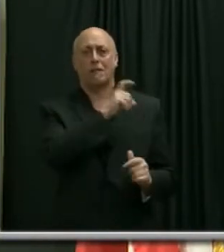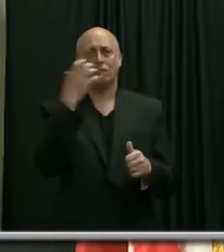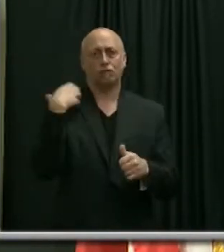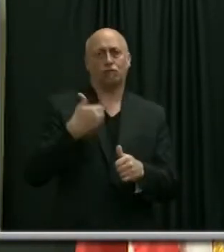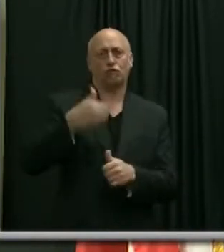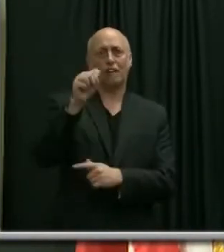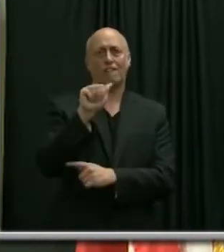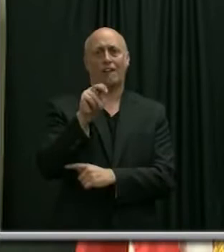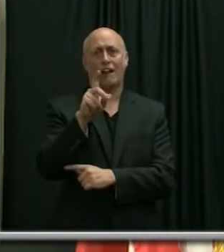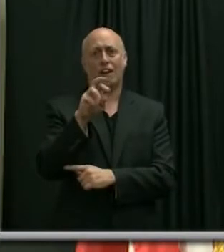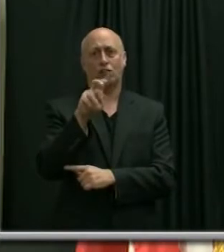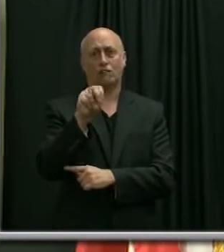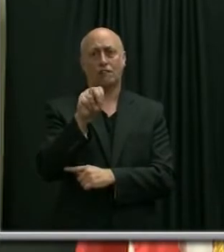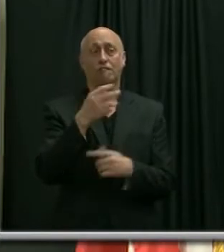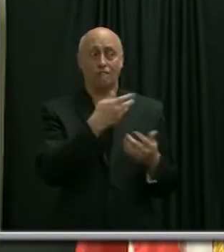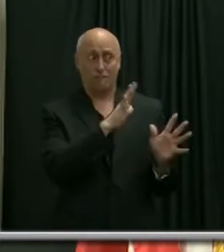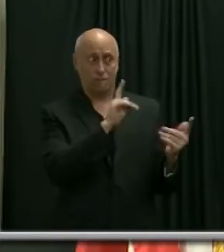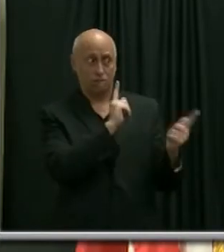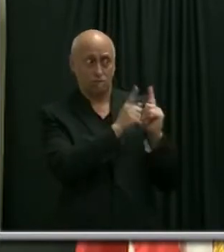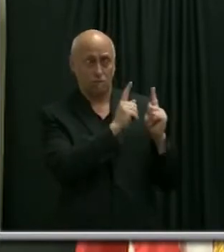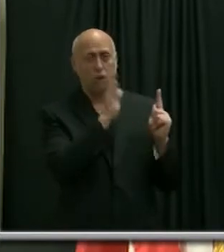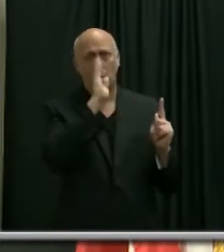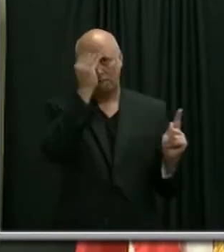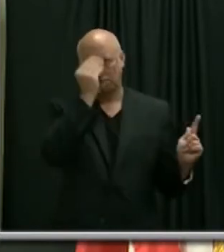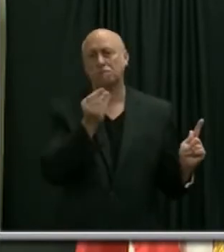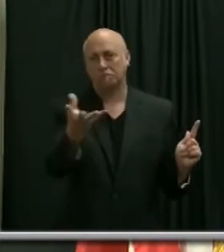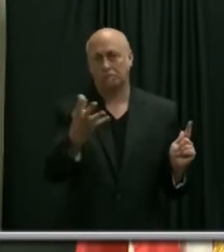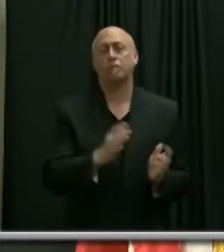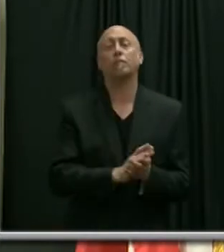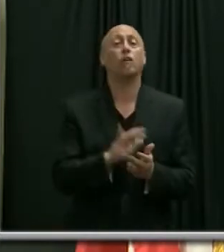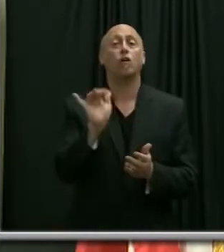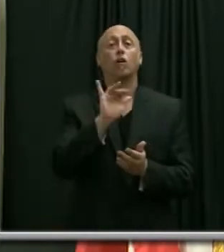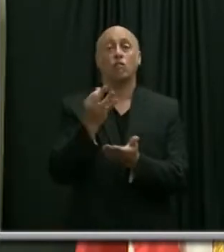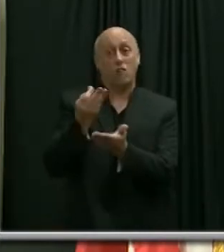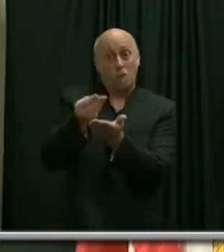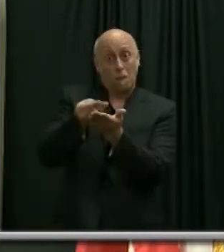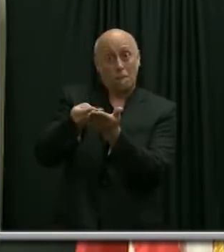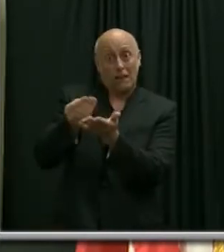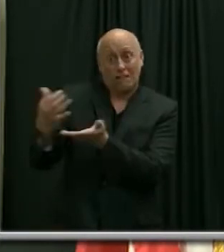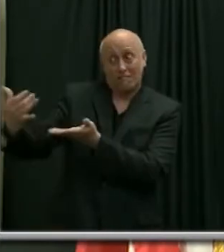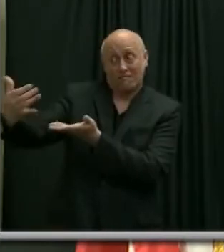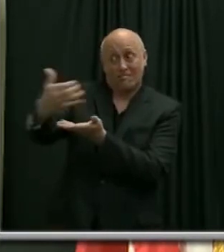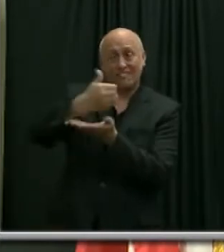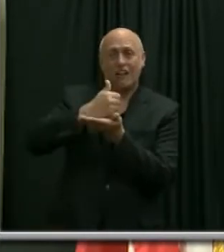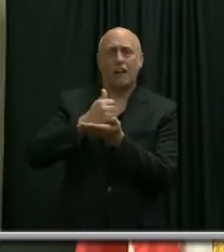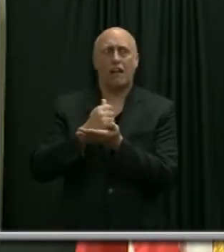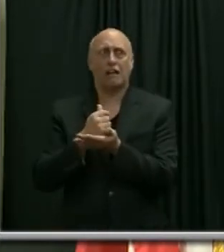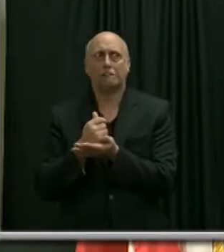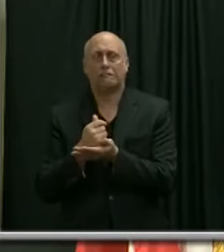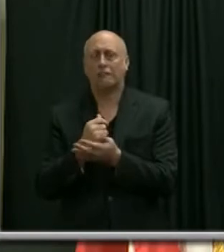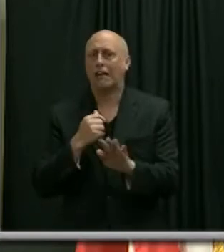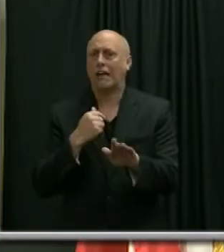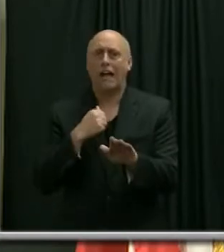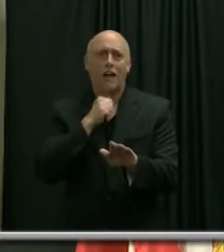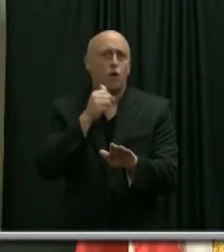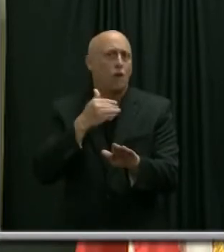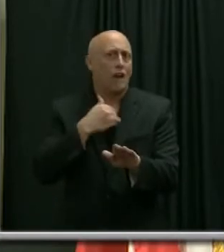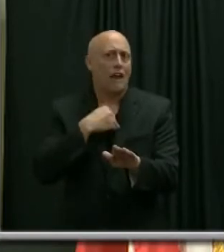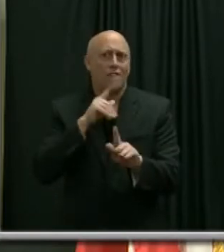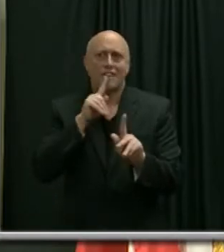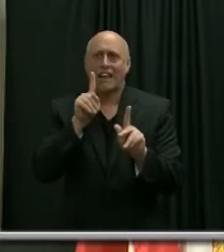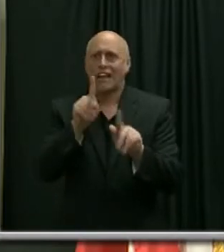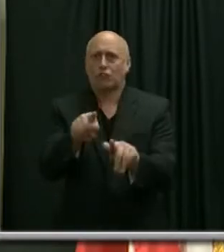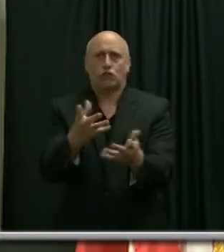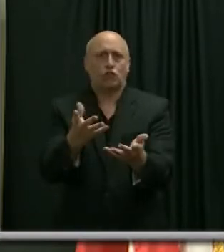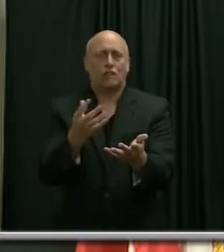you and get that to you. And also as far as the funding coming in, again, I'm sorry, we don't have that answer, but we'll get that to you and make